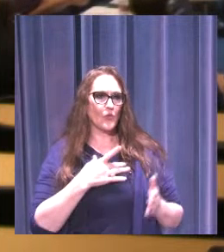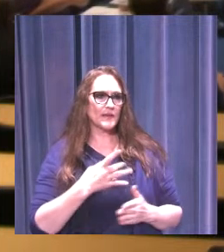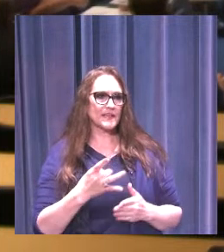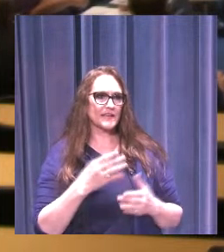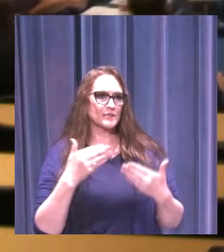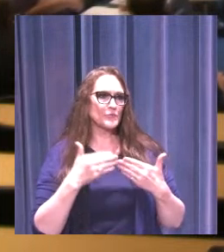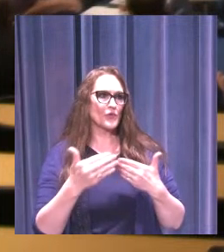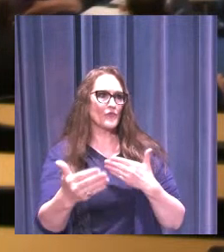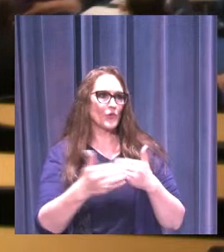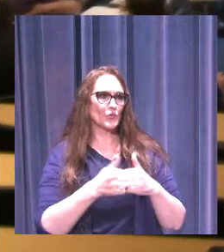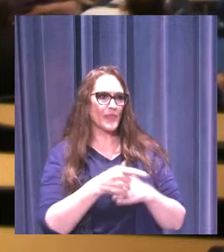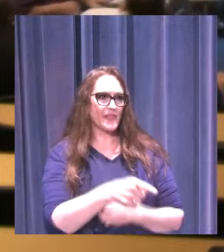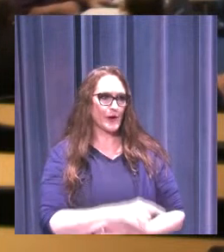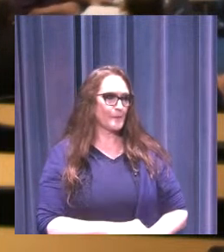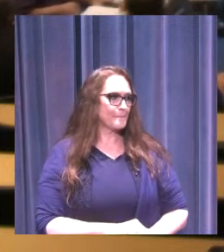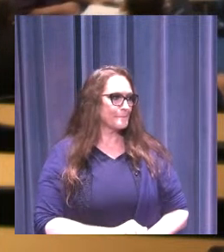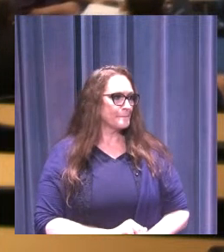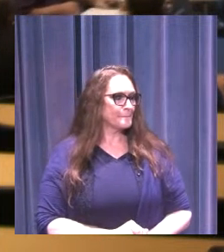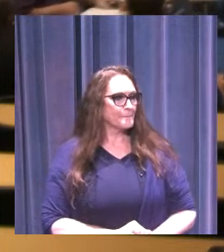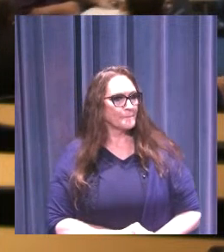move forward with there.